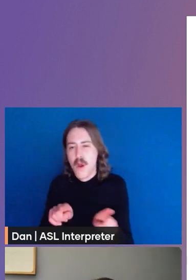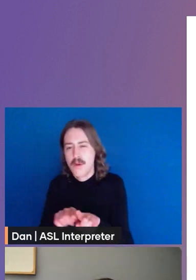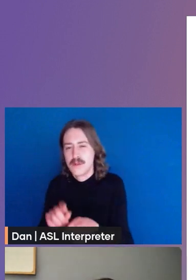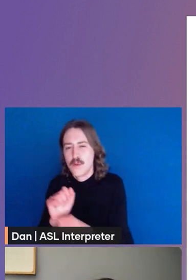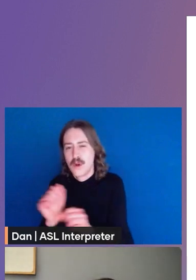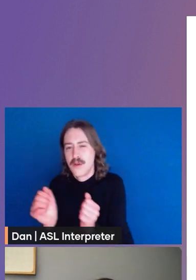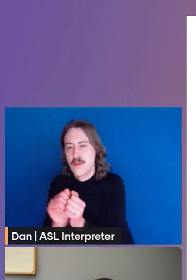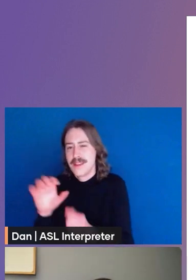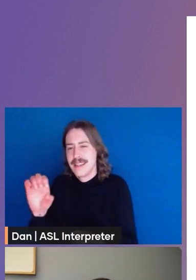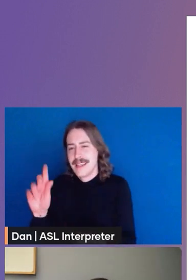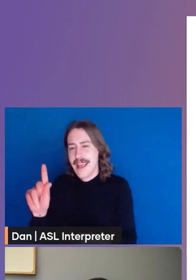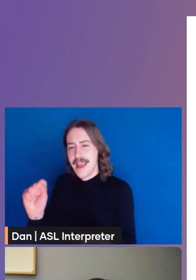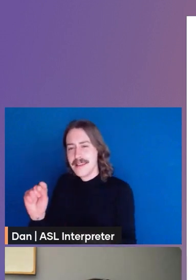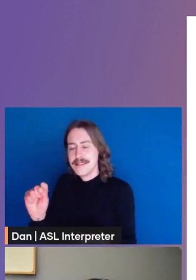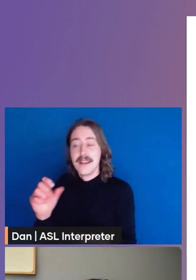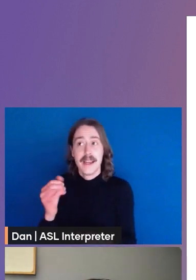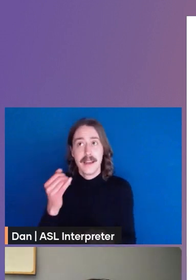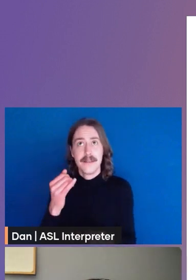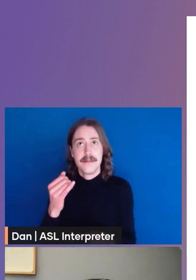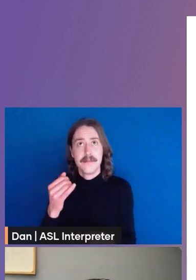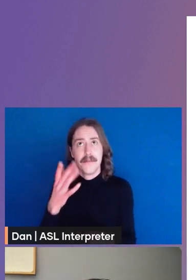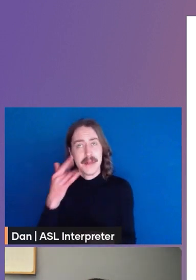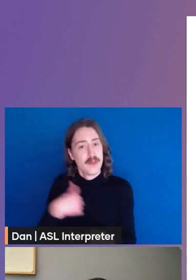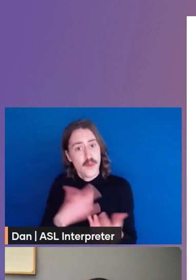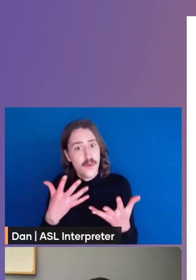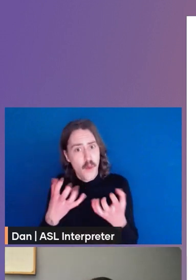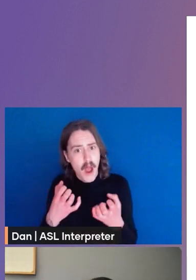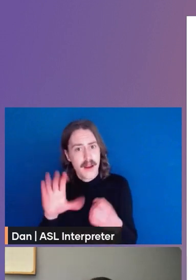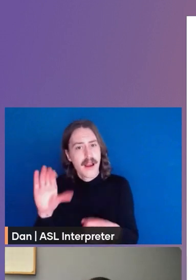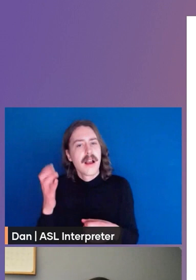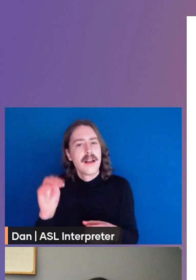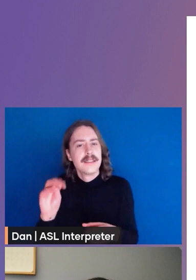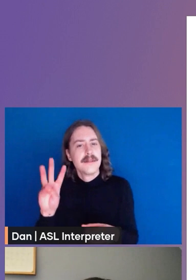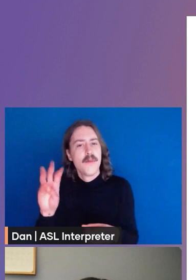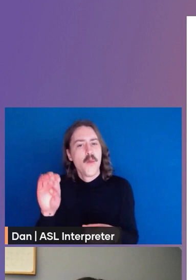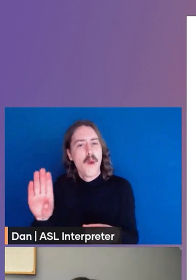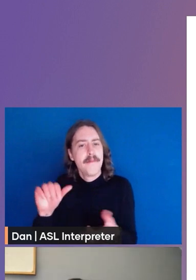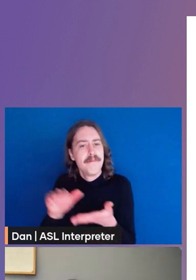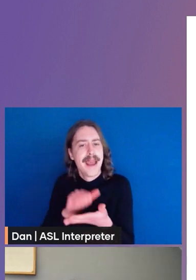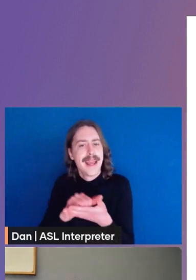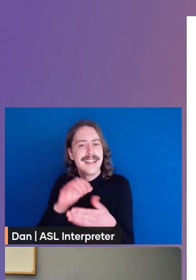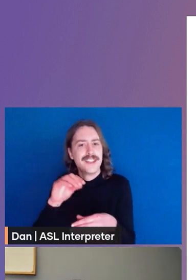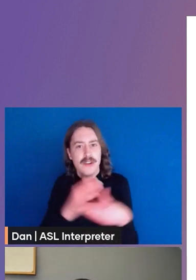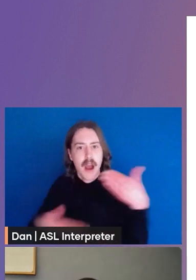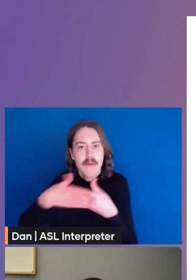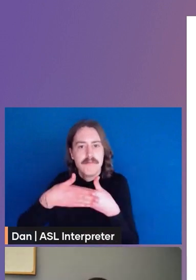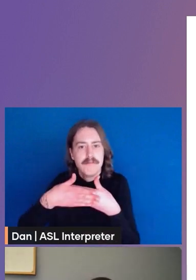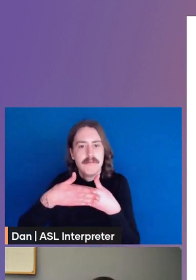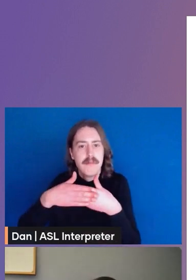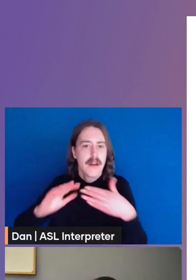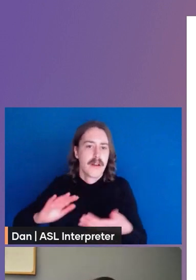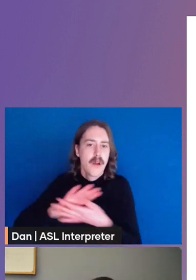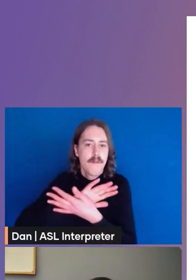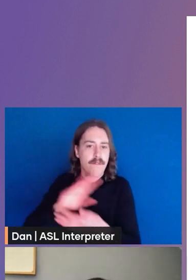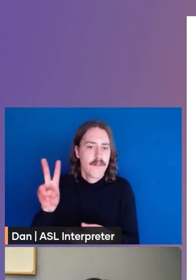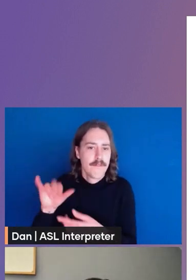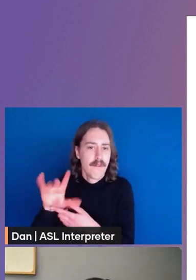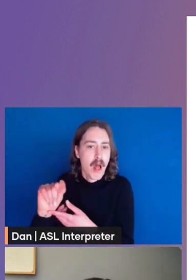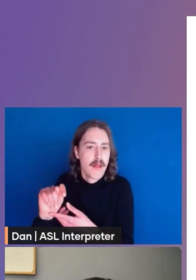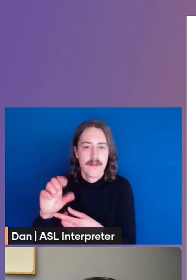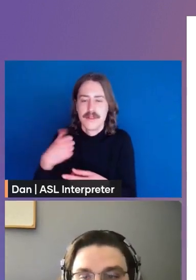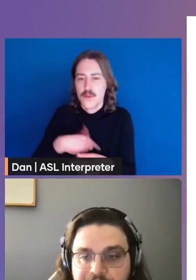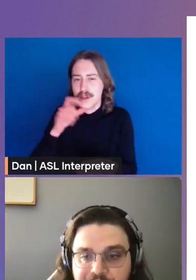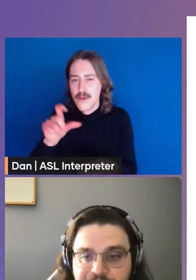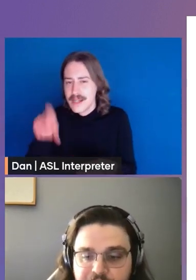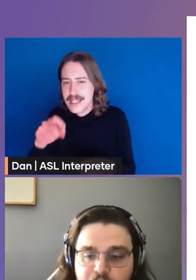web page in front of our Vault, so you're not just accessing Vault directly, make it a little bit more user-friendly, and don't have to worry about people coming in directly